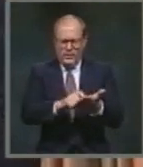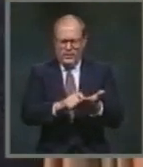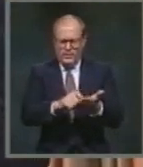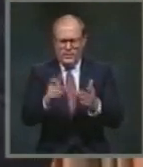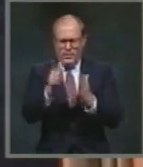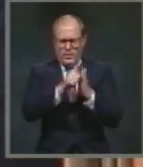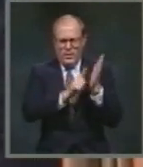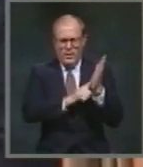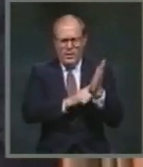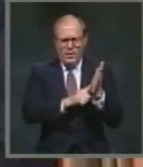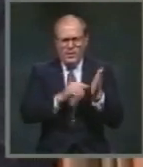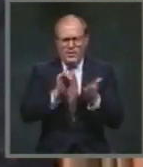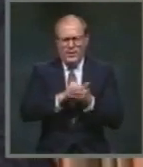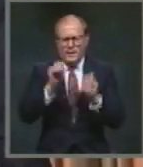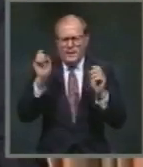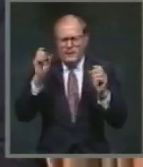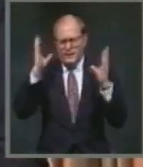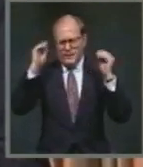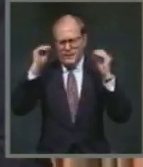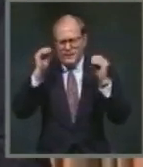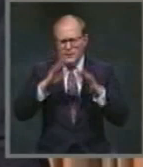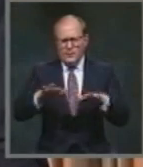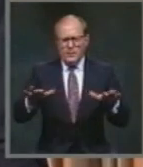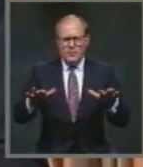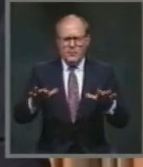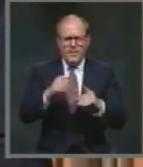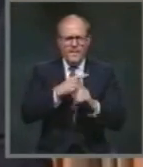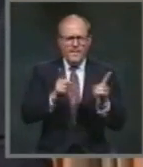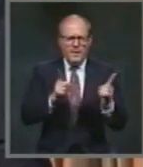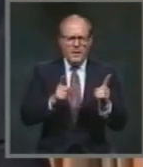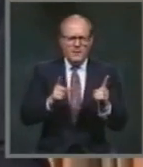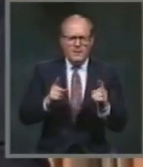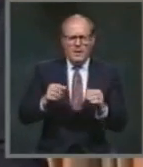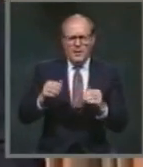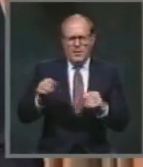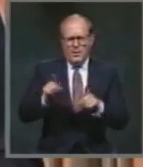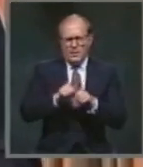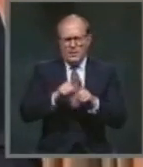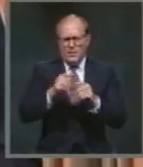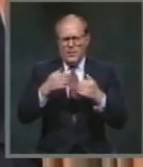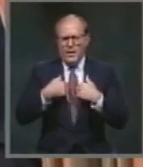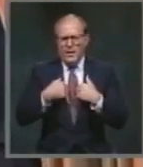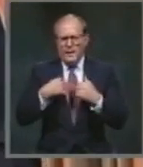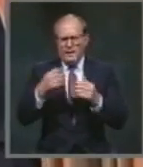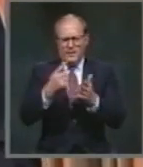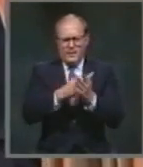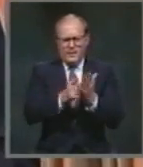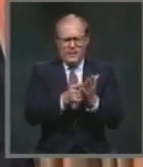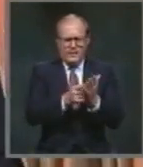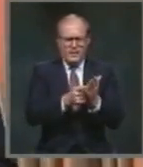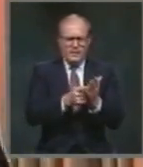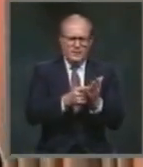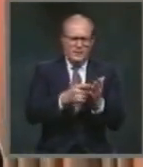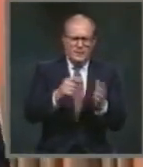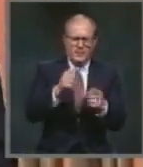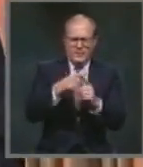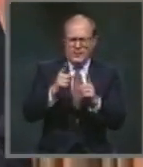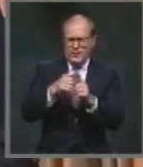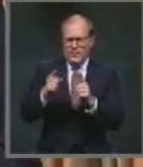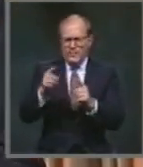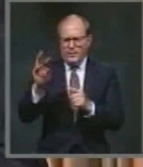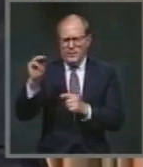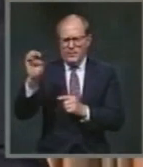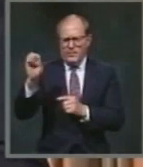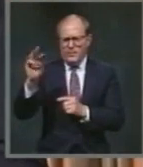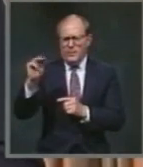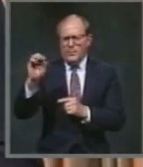law which they were to teach to their children, but they could teach them by the use of these memorials. There were times in the history